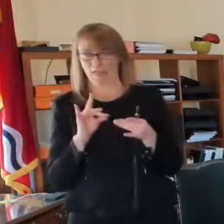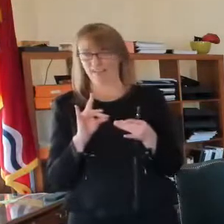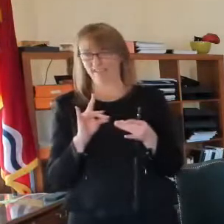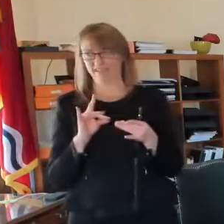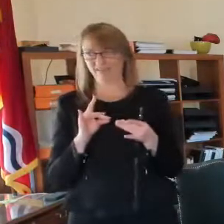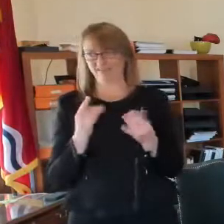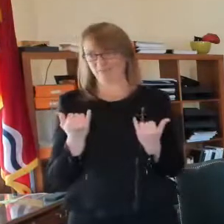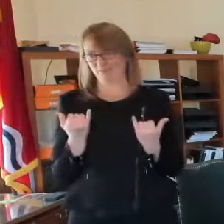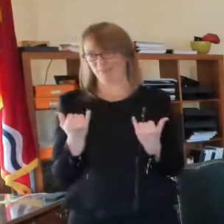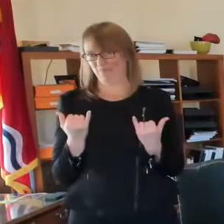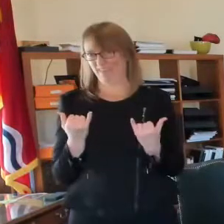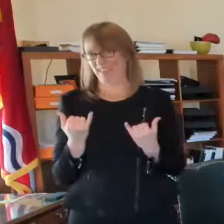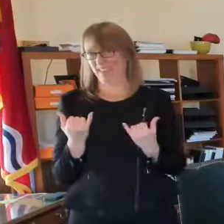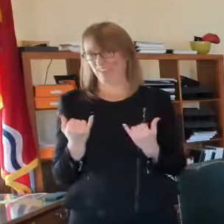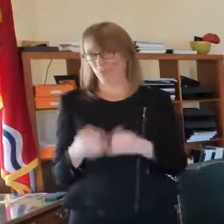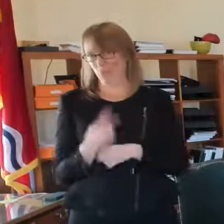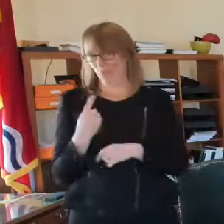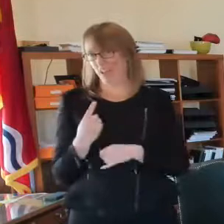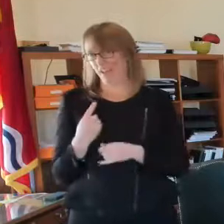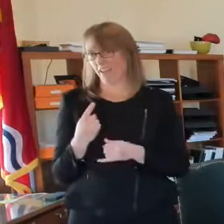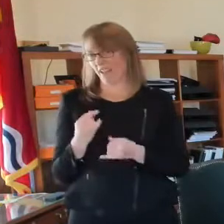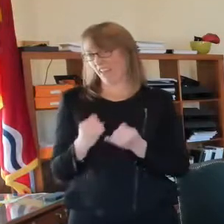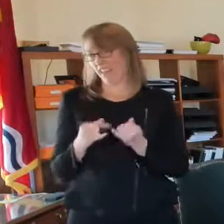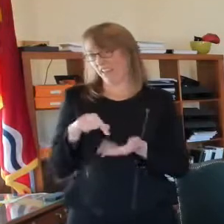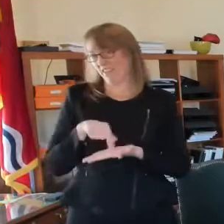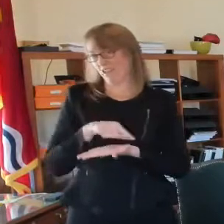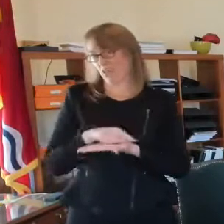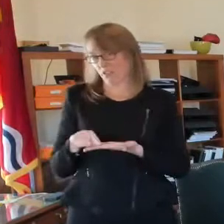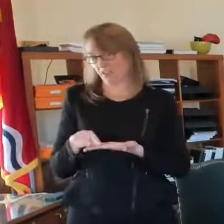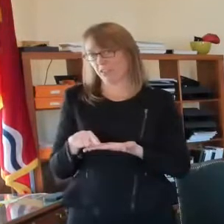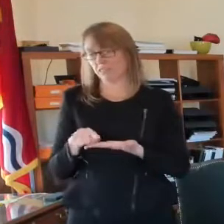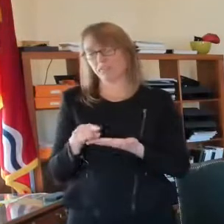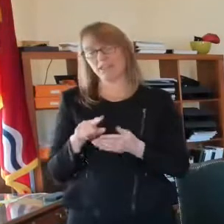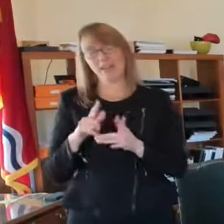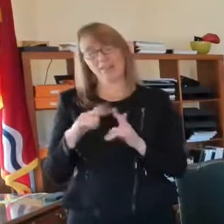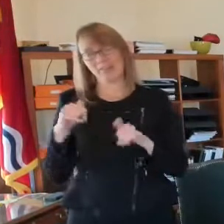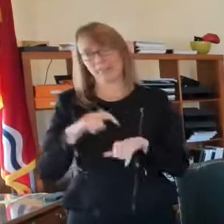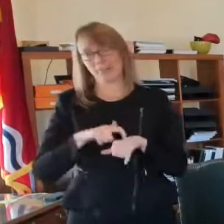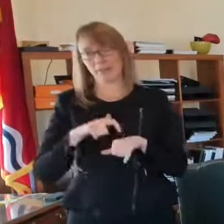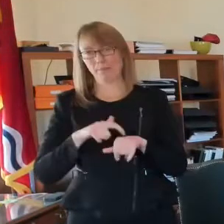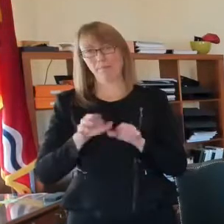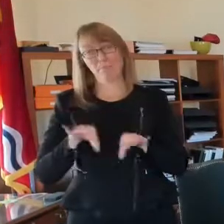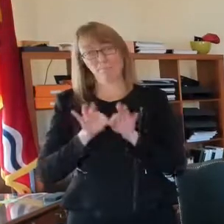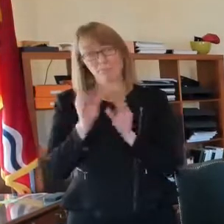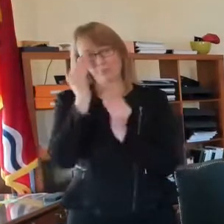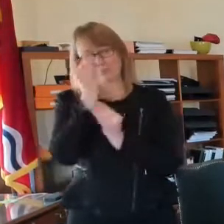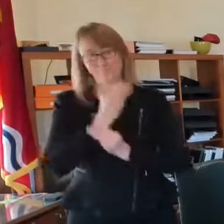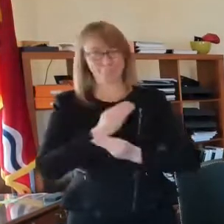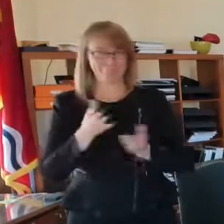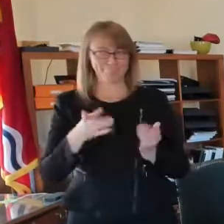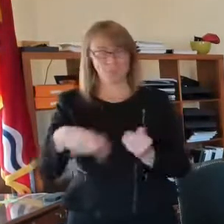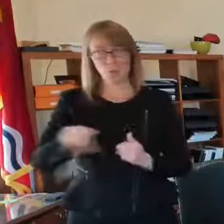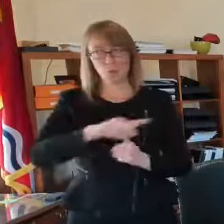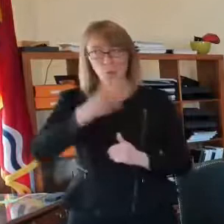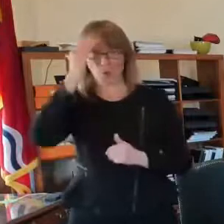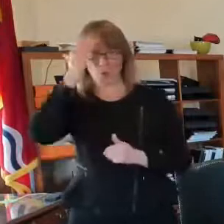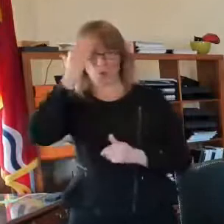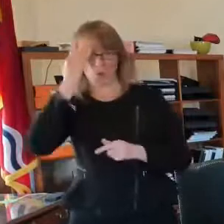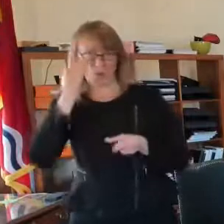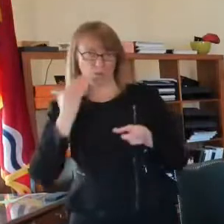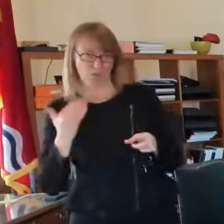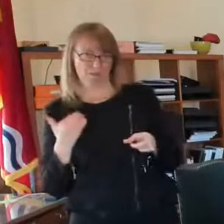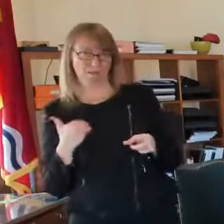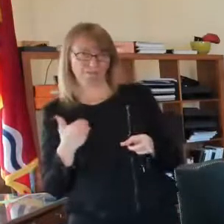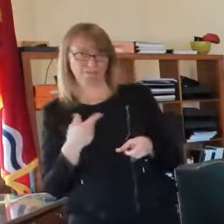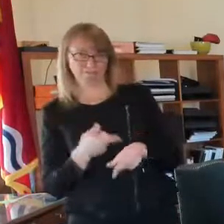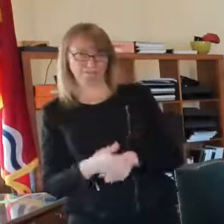that you know that. I've gotten a lot of questions. In fact, I got a call the